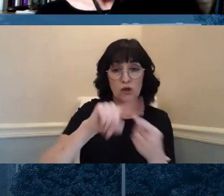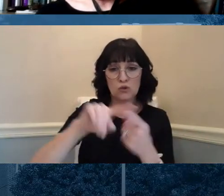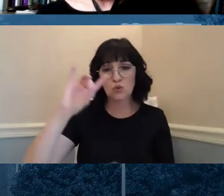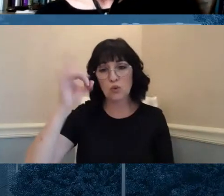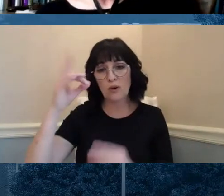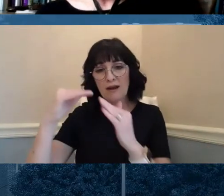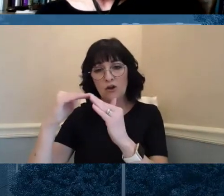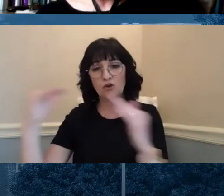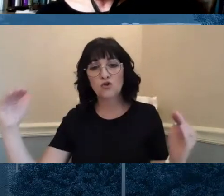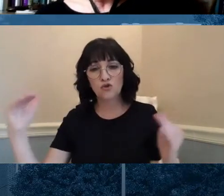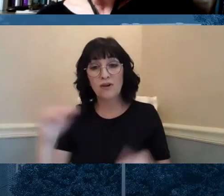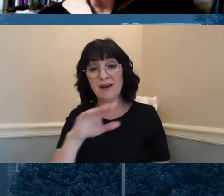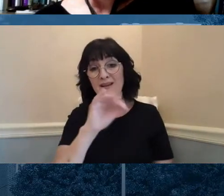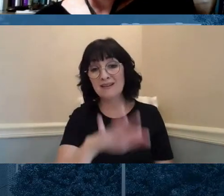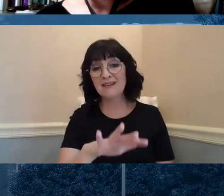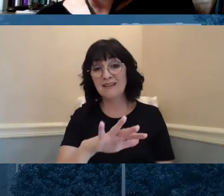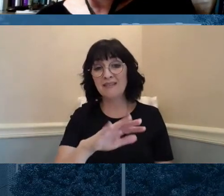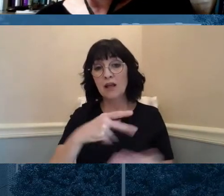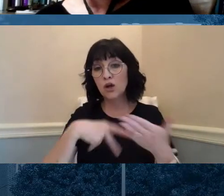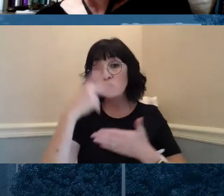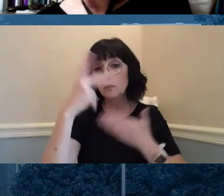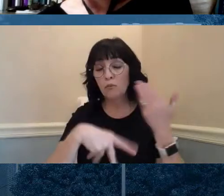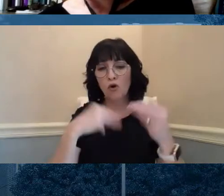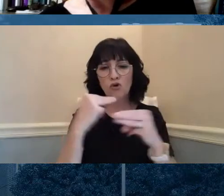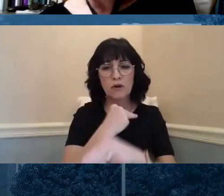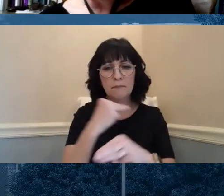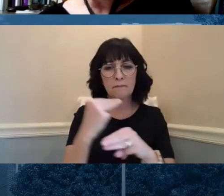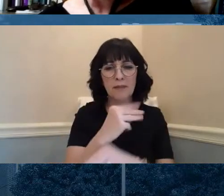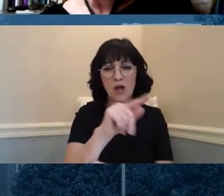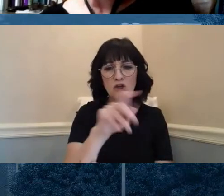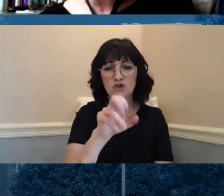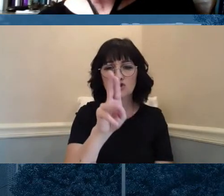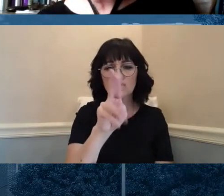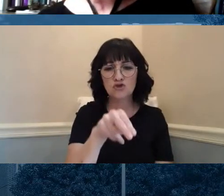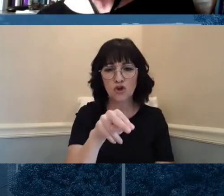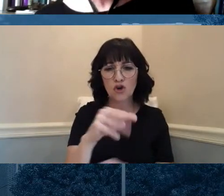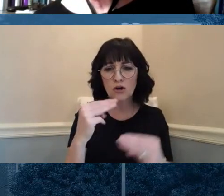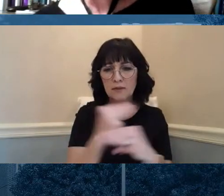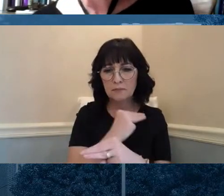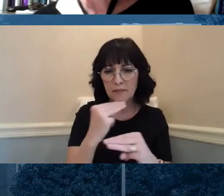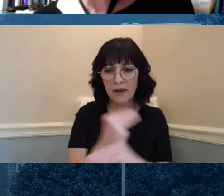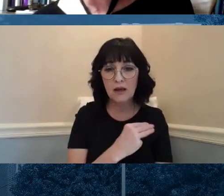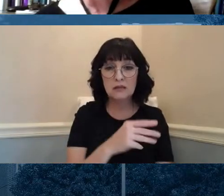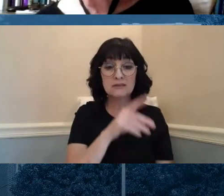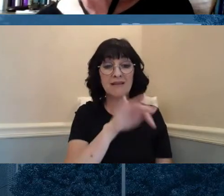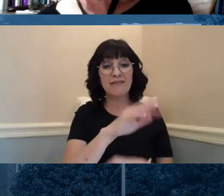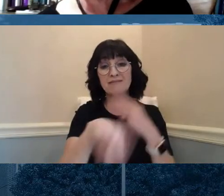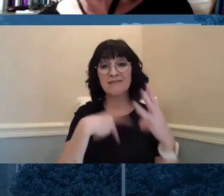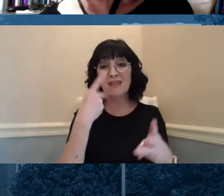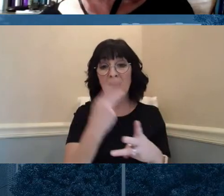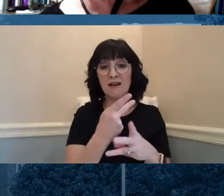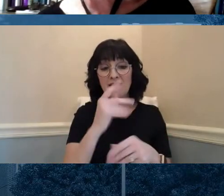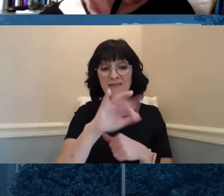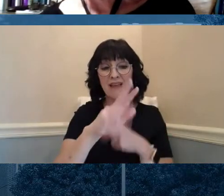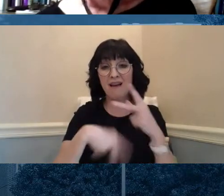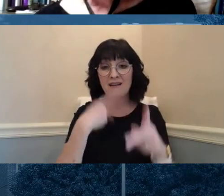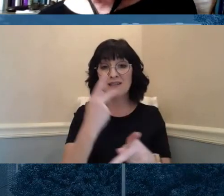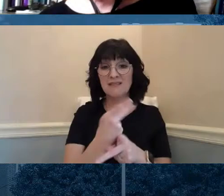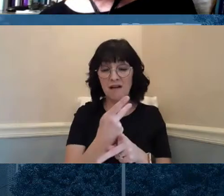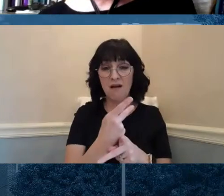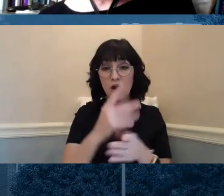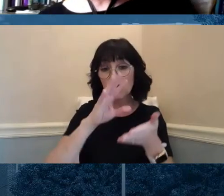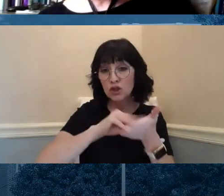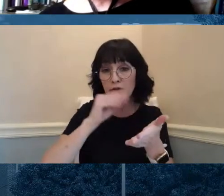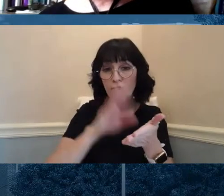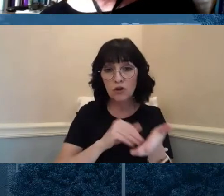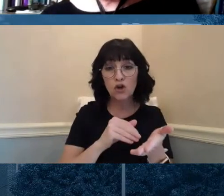a well-respected program that has lessons for 12 weeks, for example, 30 minutes a day.